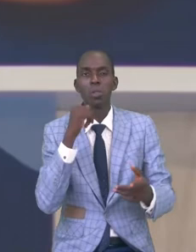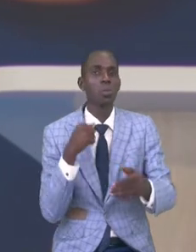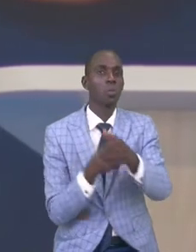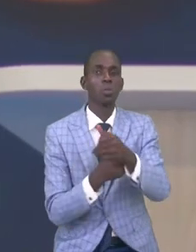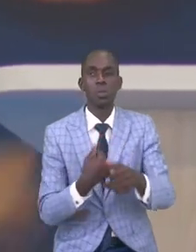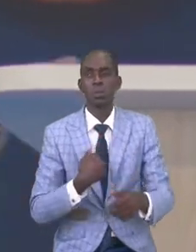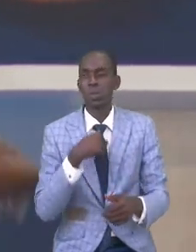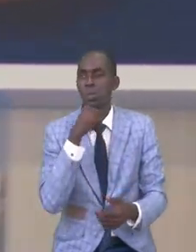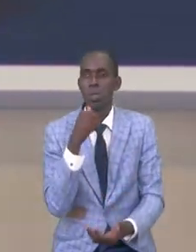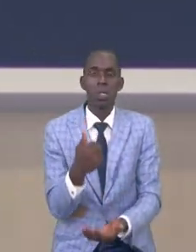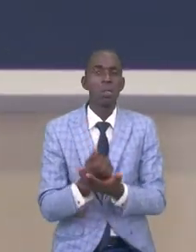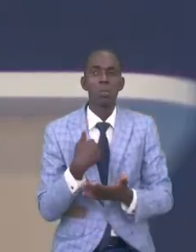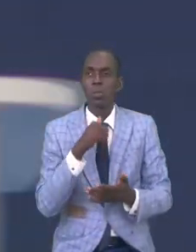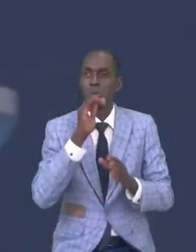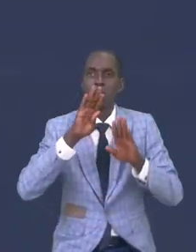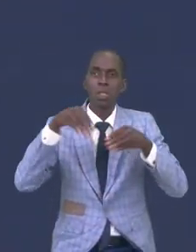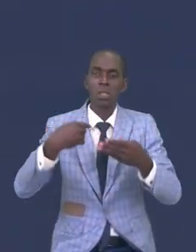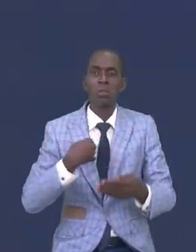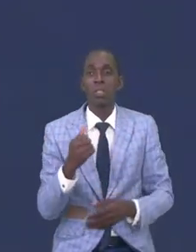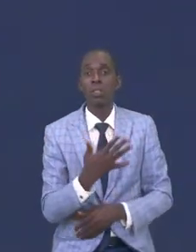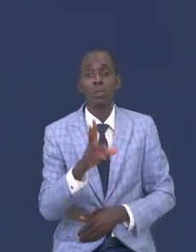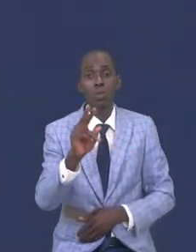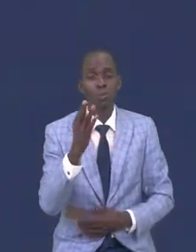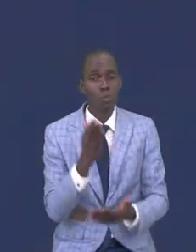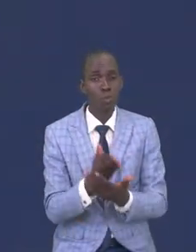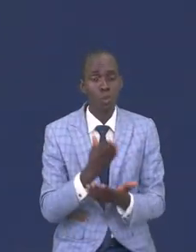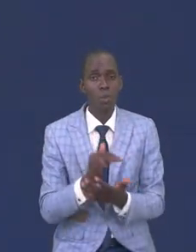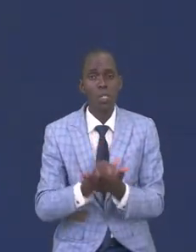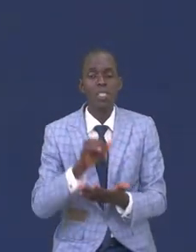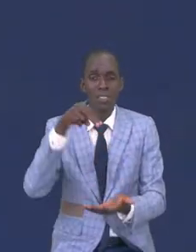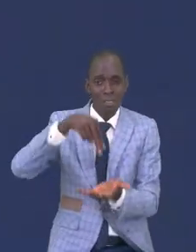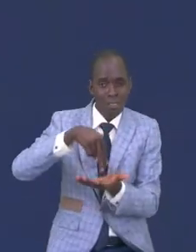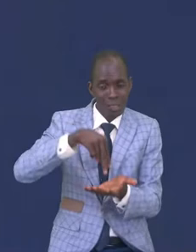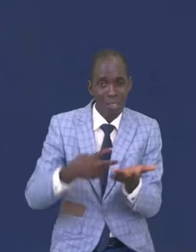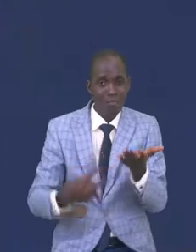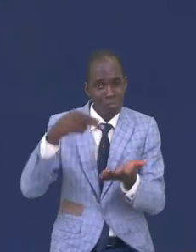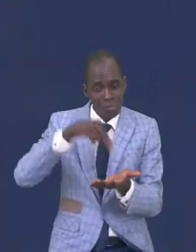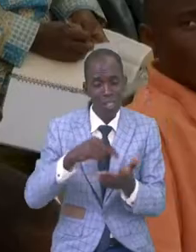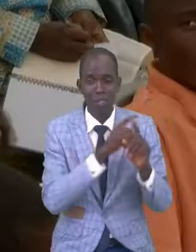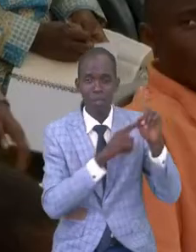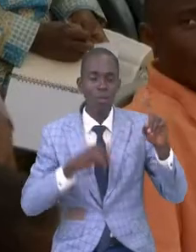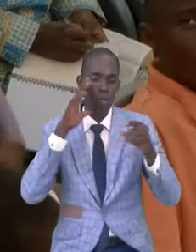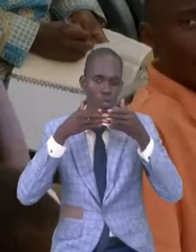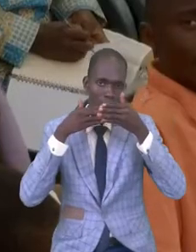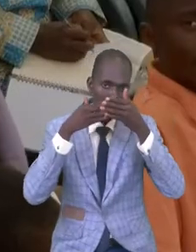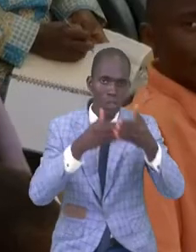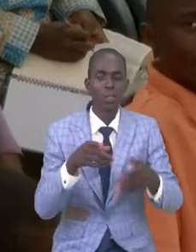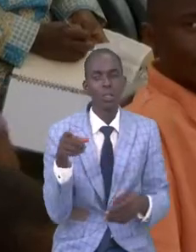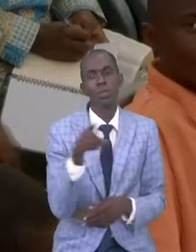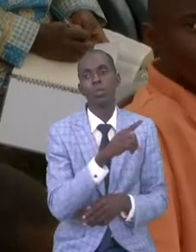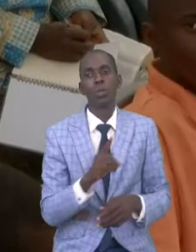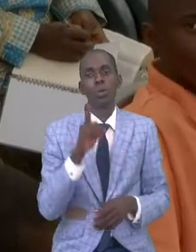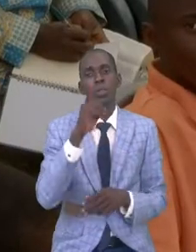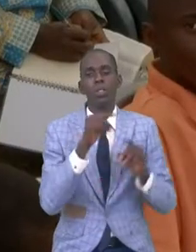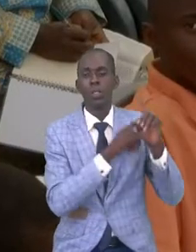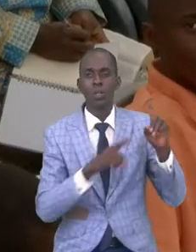offer anything to me. You will stand up and the Lord will lead you to the financier. It will lead you